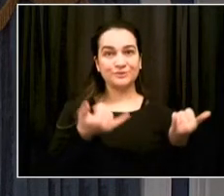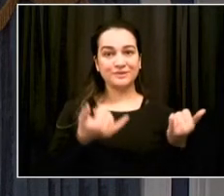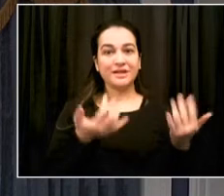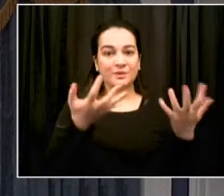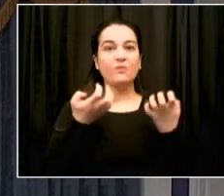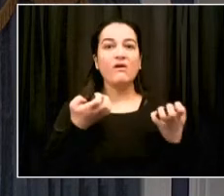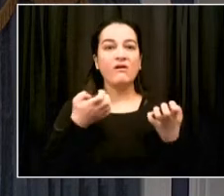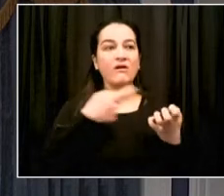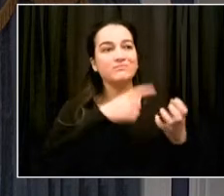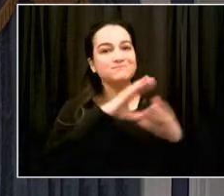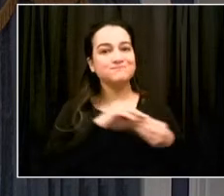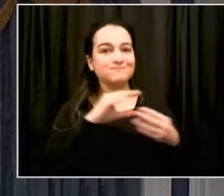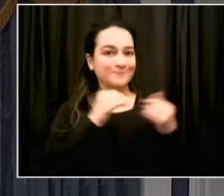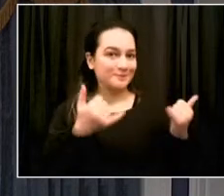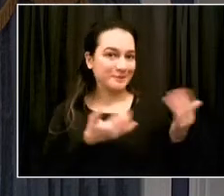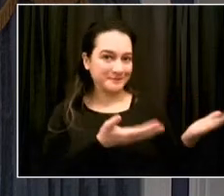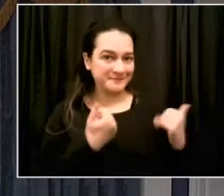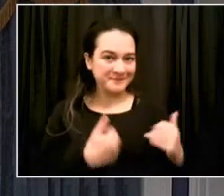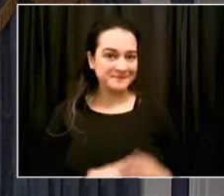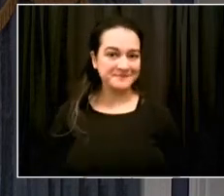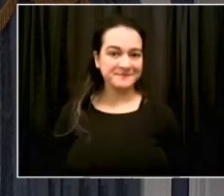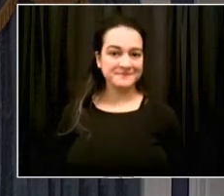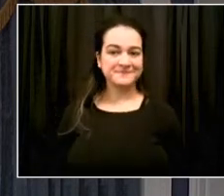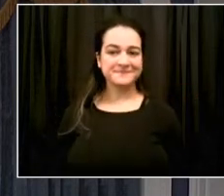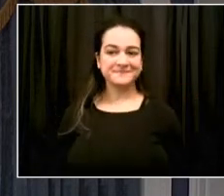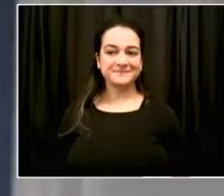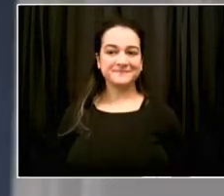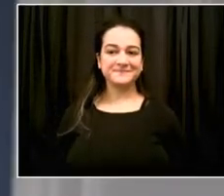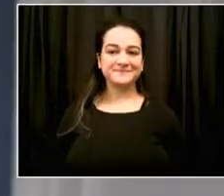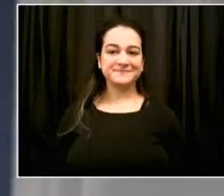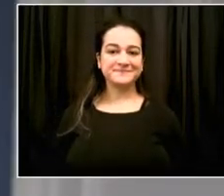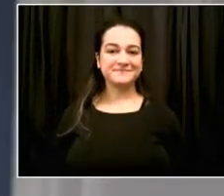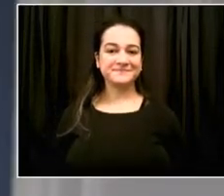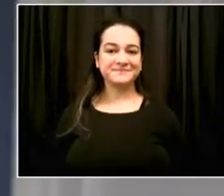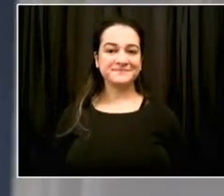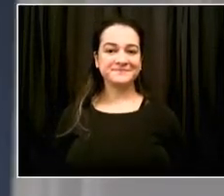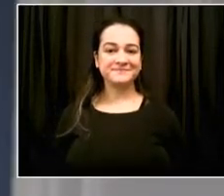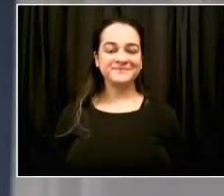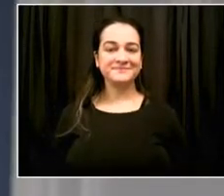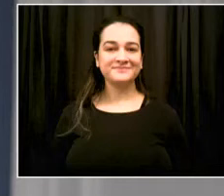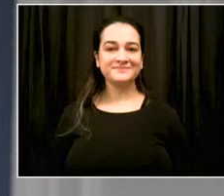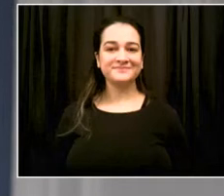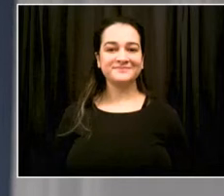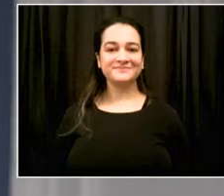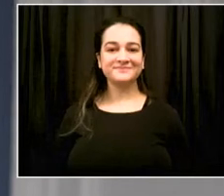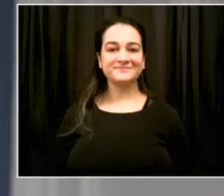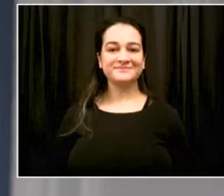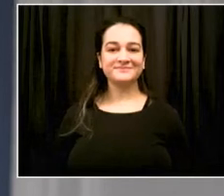you, Mayor de Blasio. And thank you for having me here today with you.